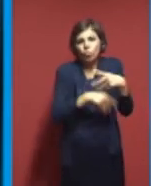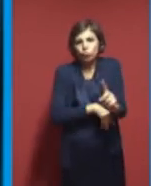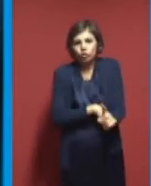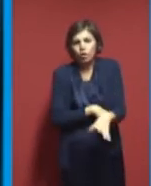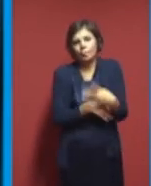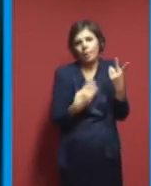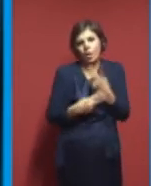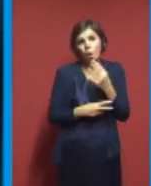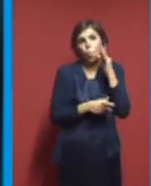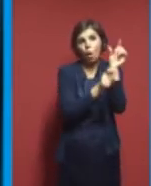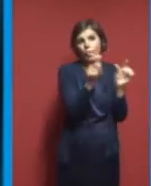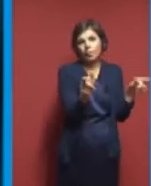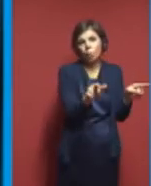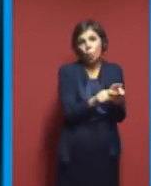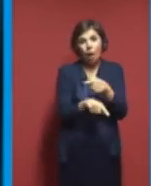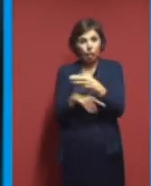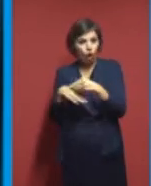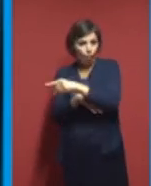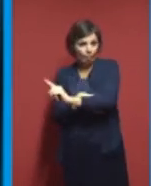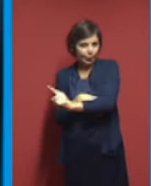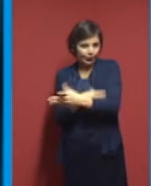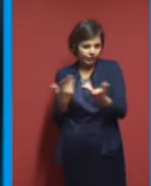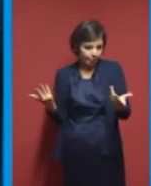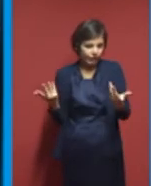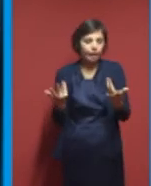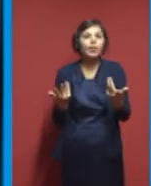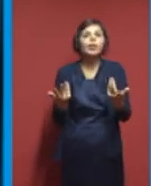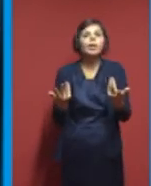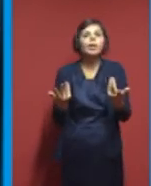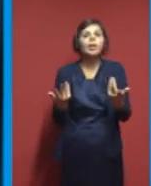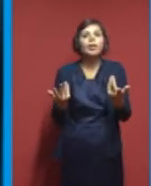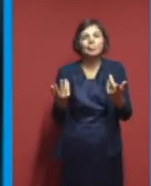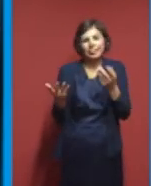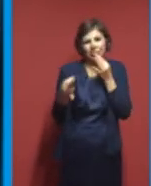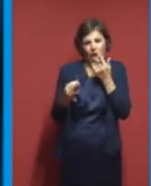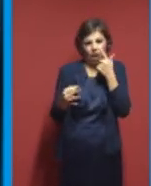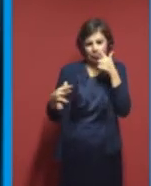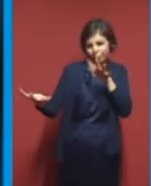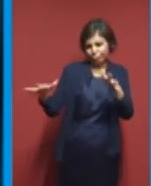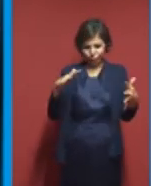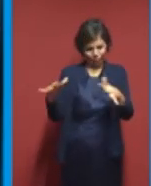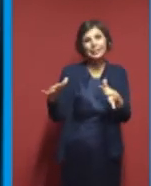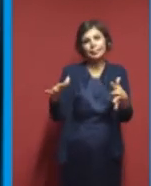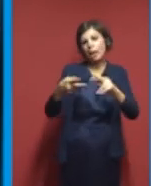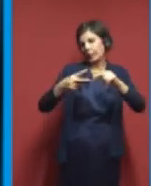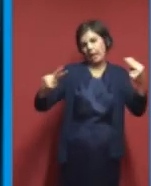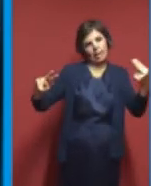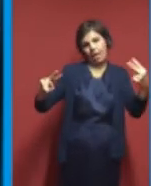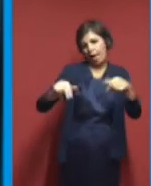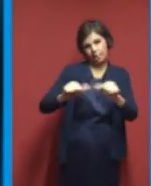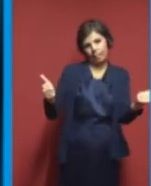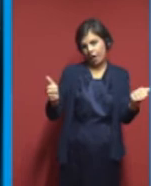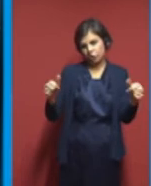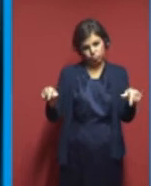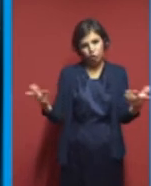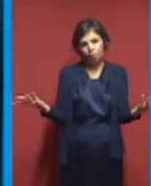the incredible similarities between all of us, those tiny differences in our DNA actually have huge impacts with how we metabolize drugs and how those